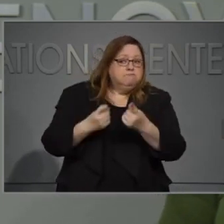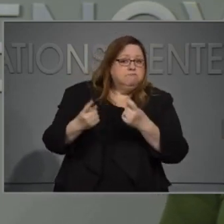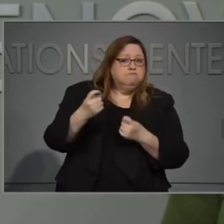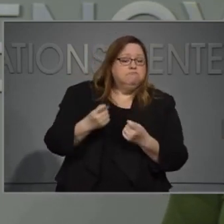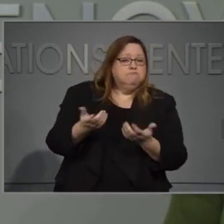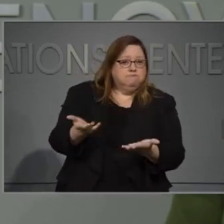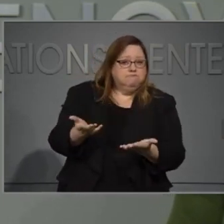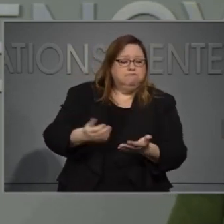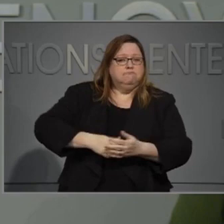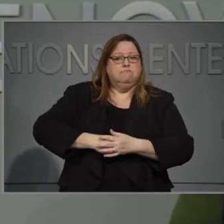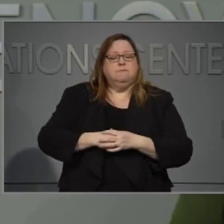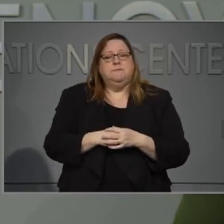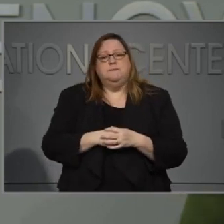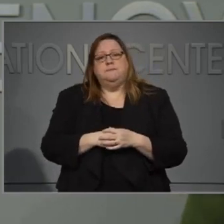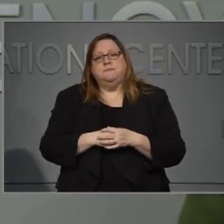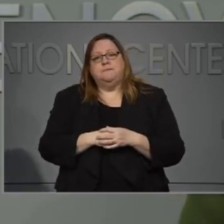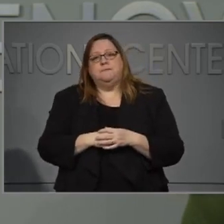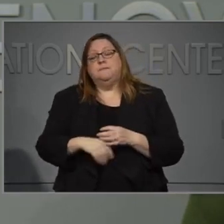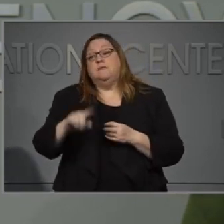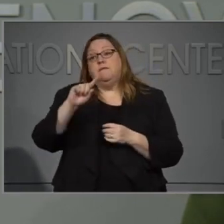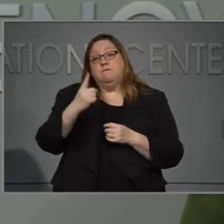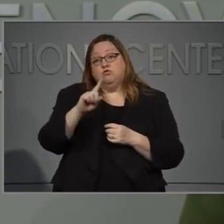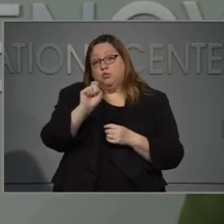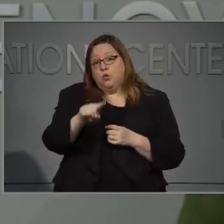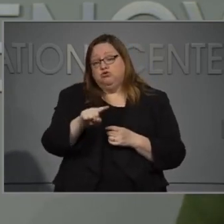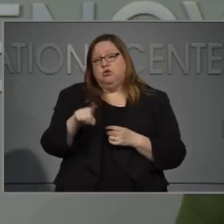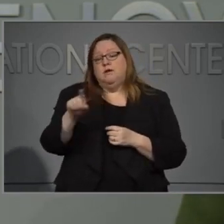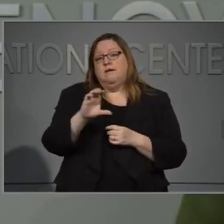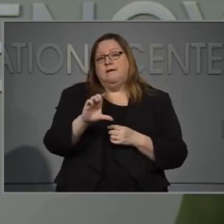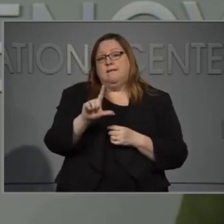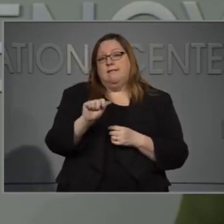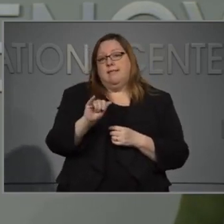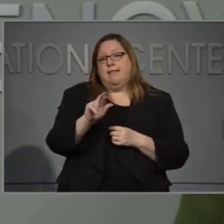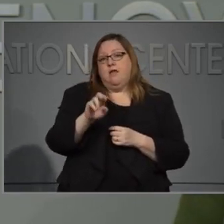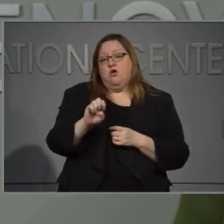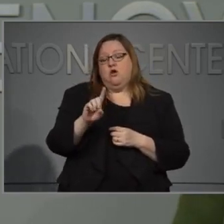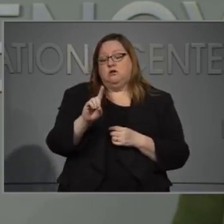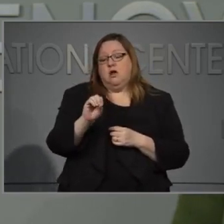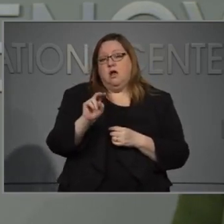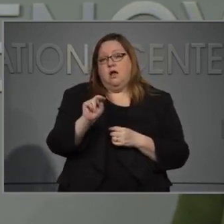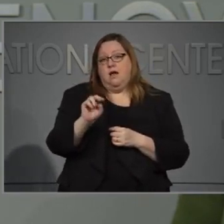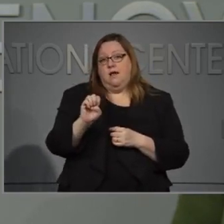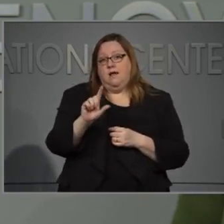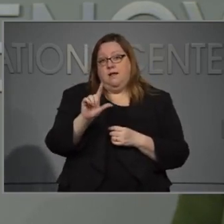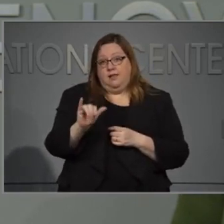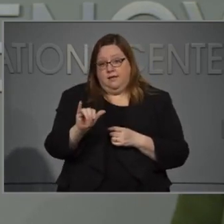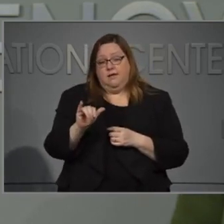We'll take our first question today from Claire Donnelly with WFAE Radio in Charlotte.